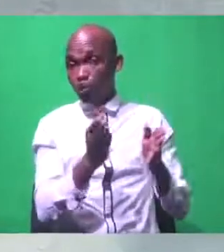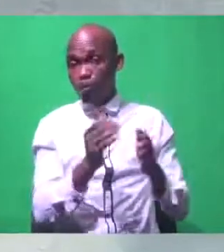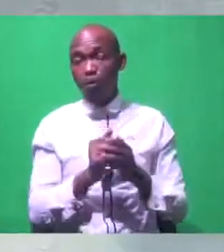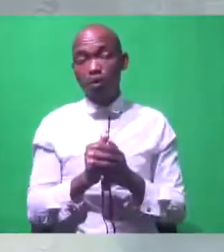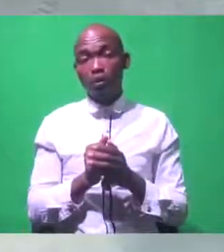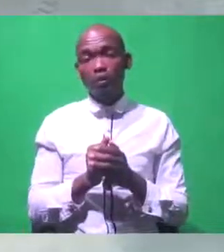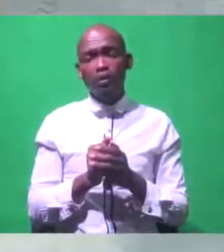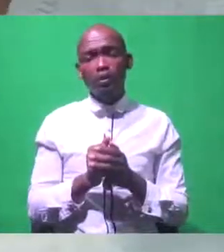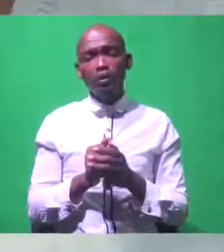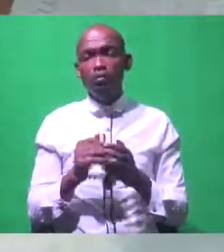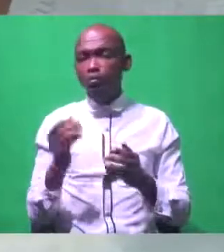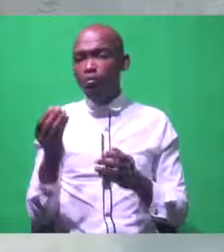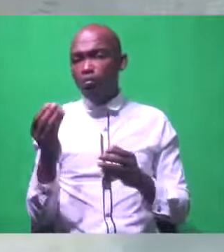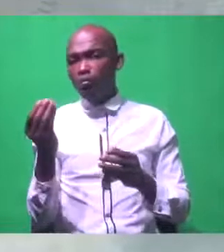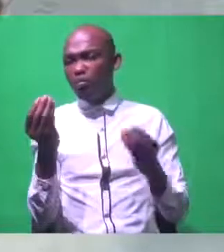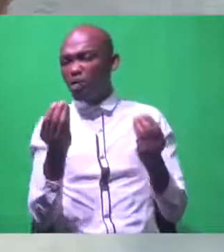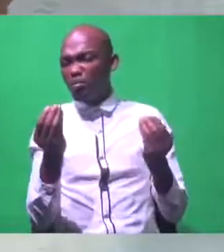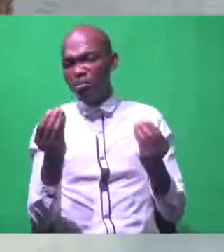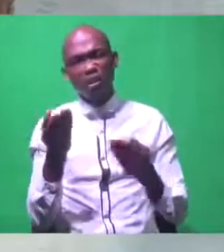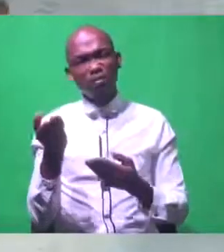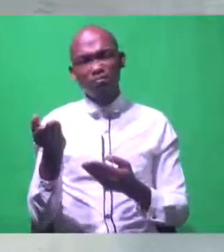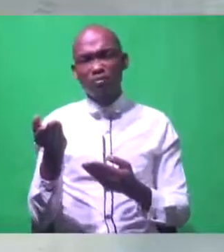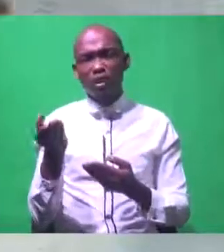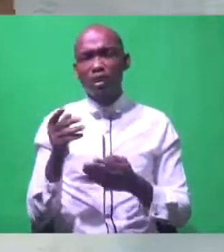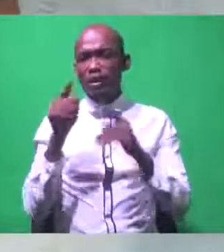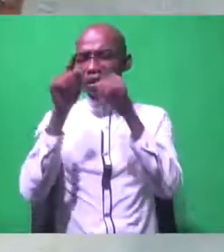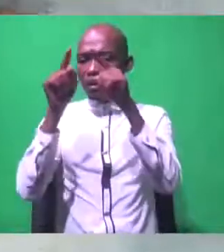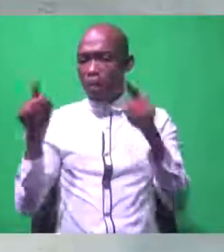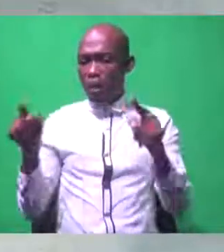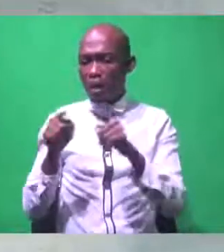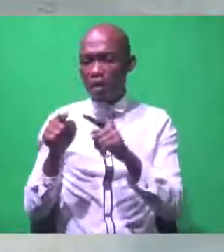Simply, this is a pyramid shape.